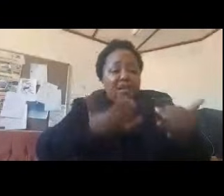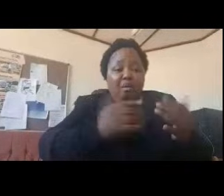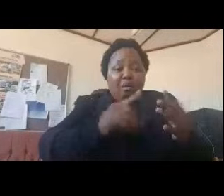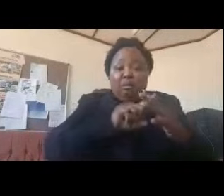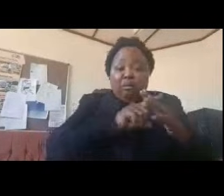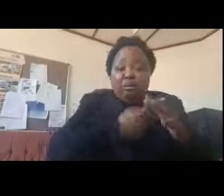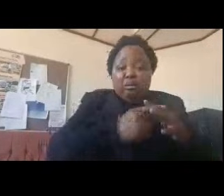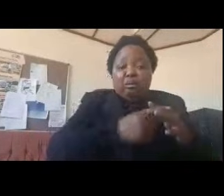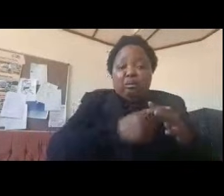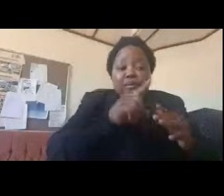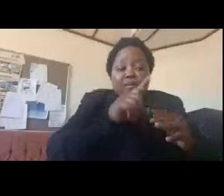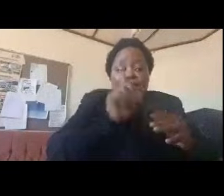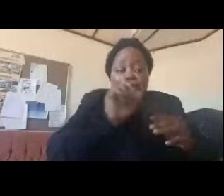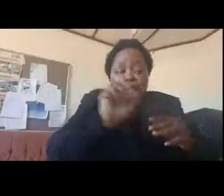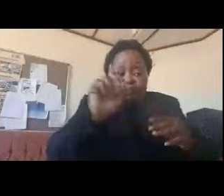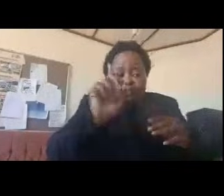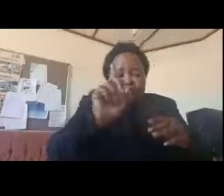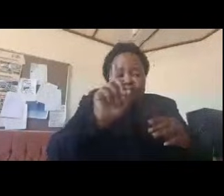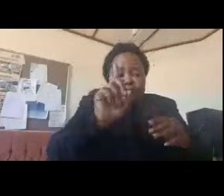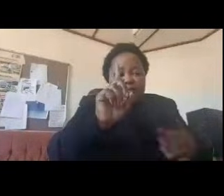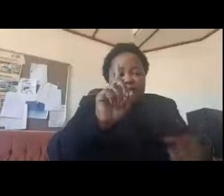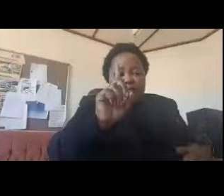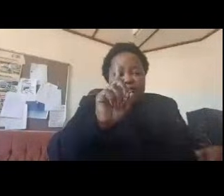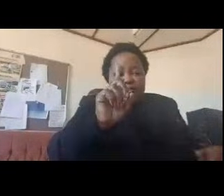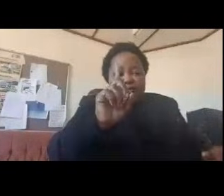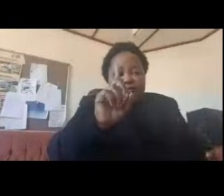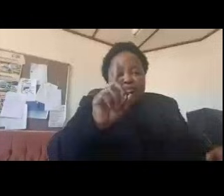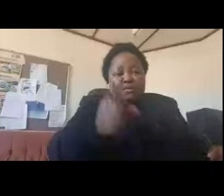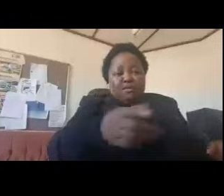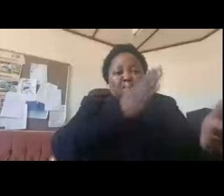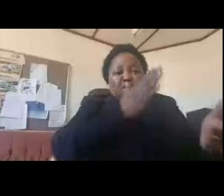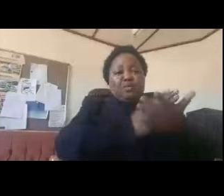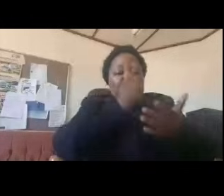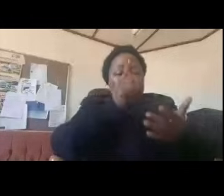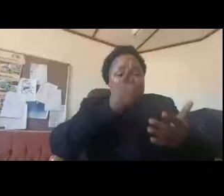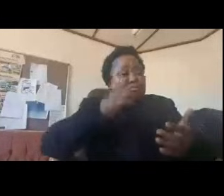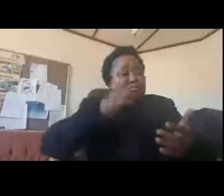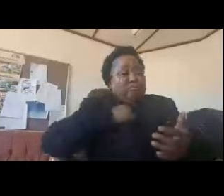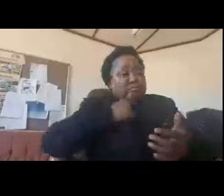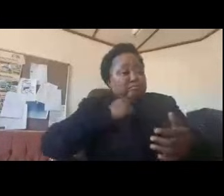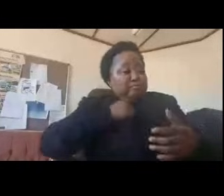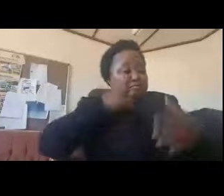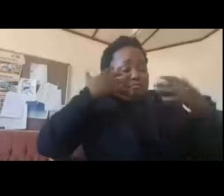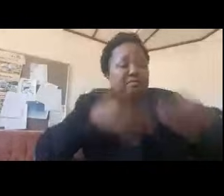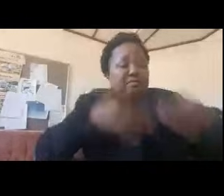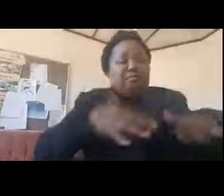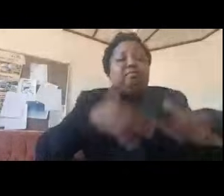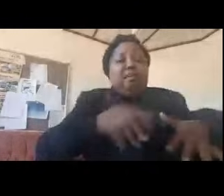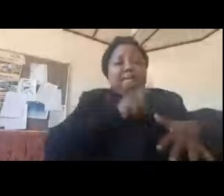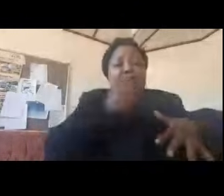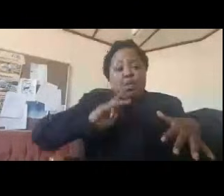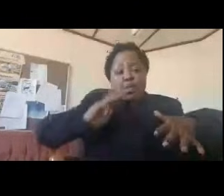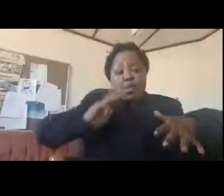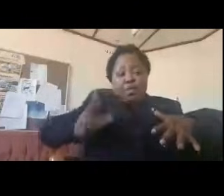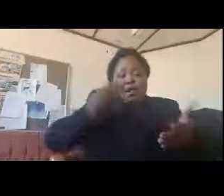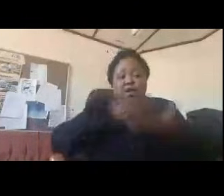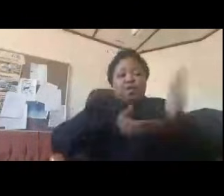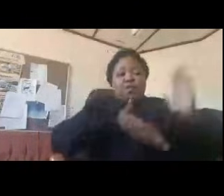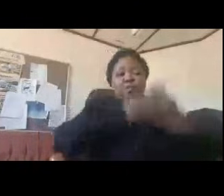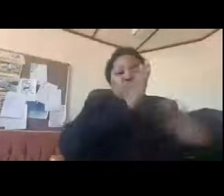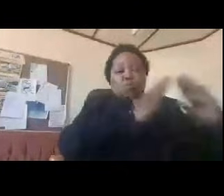the journey to the shelter is terrifying. For a woman to go to a shelter, she must